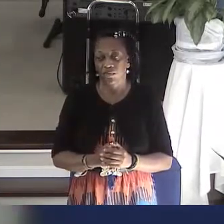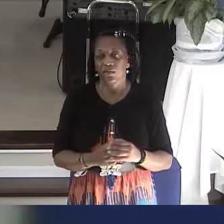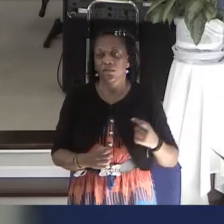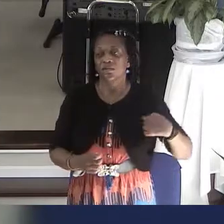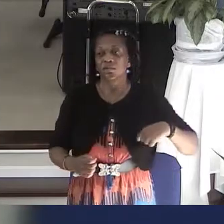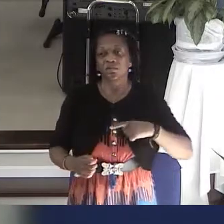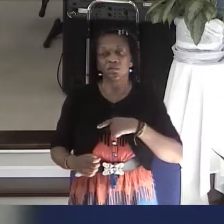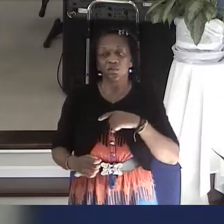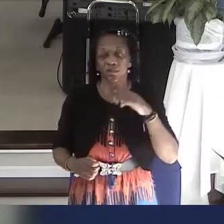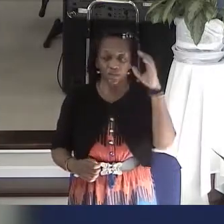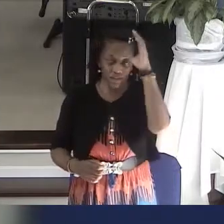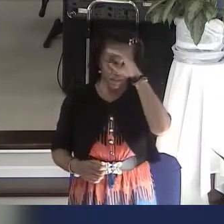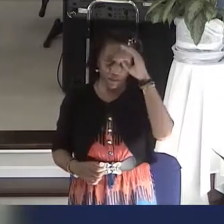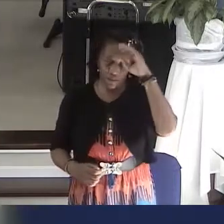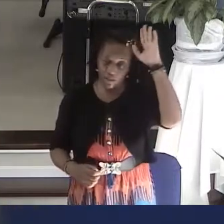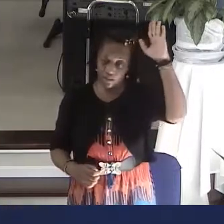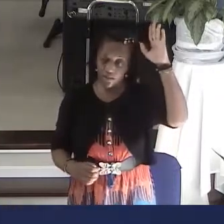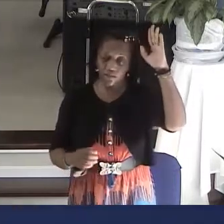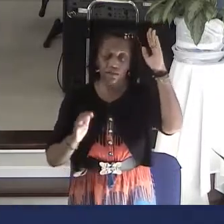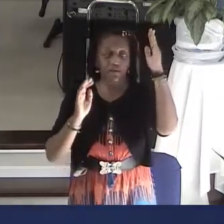face.